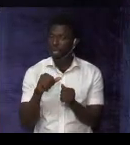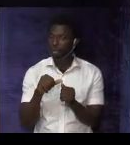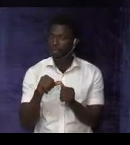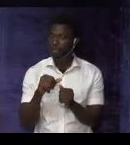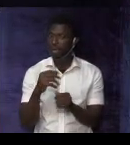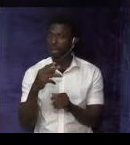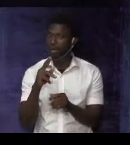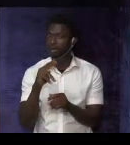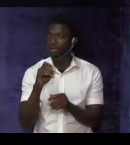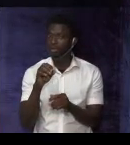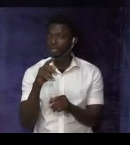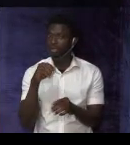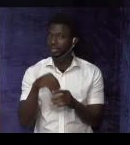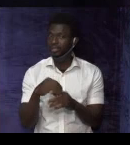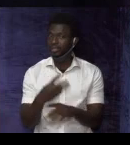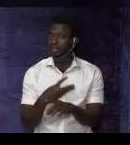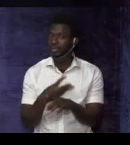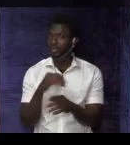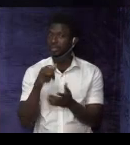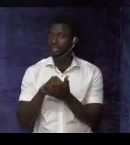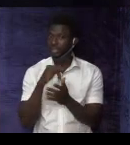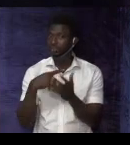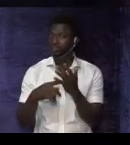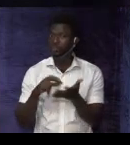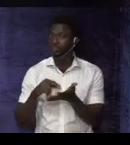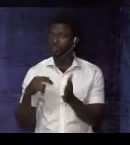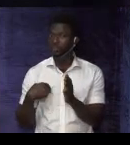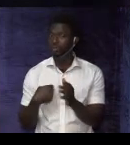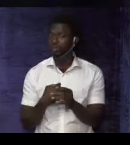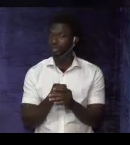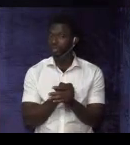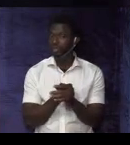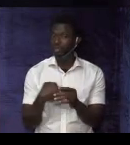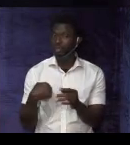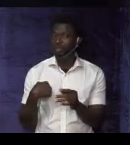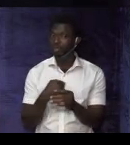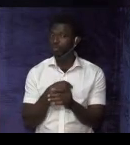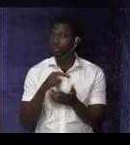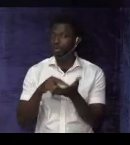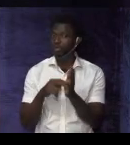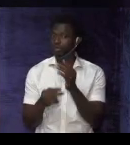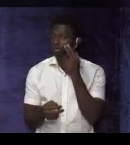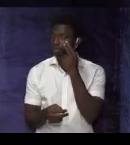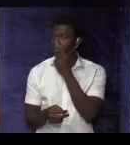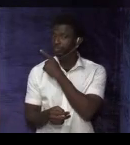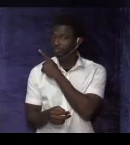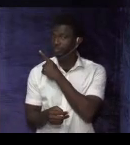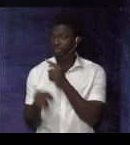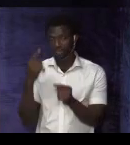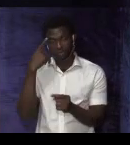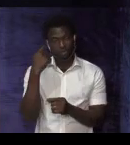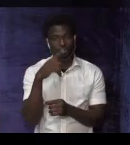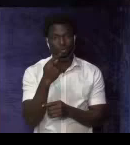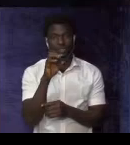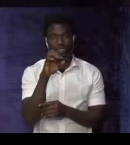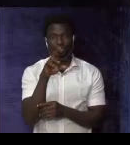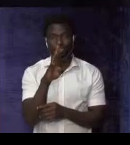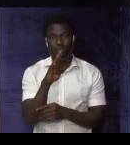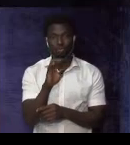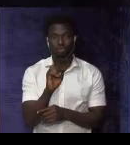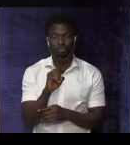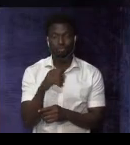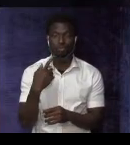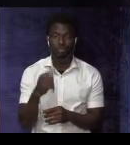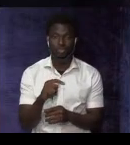we are talking of a flat shape of this nature. For the cube that we opened up to get this flat shape,